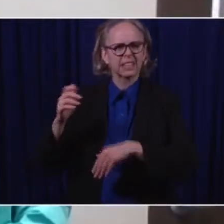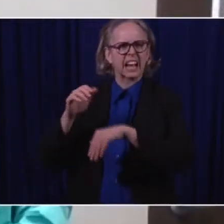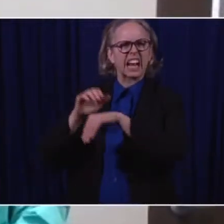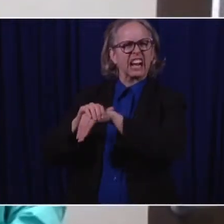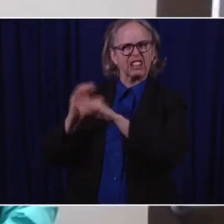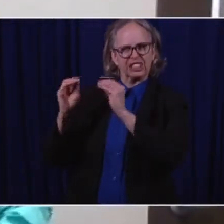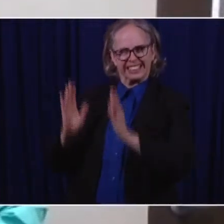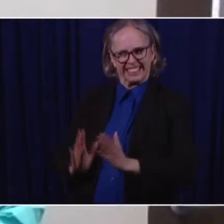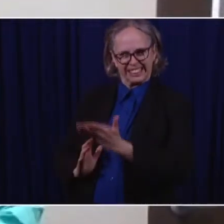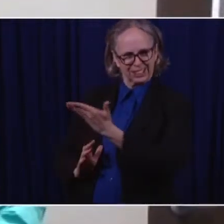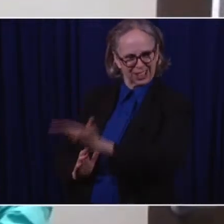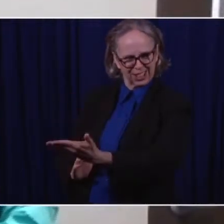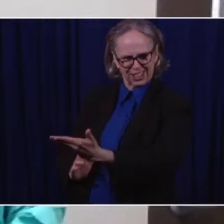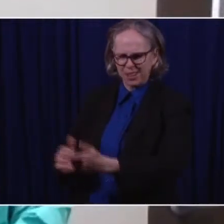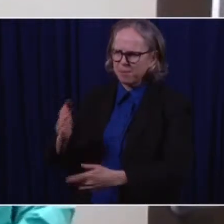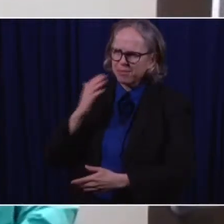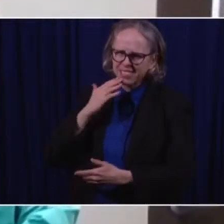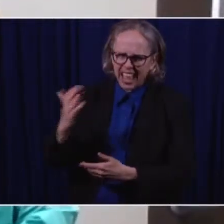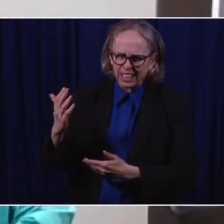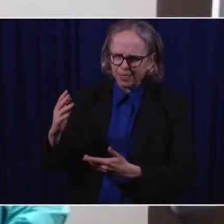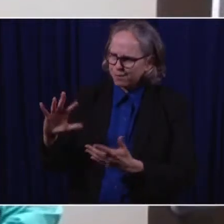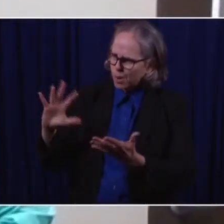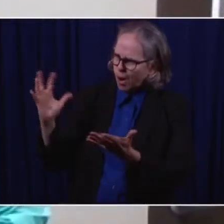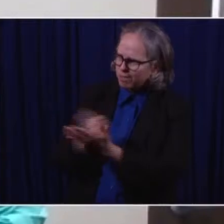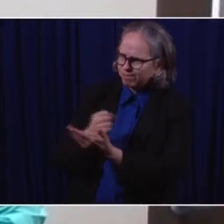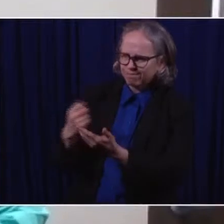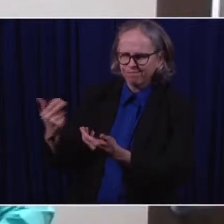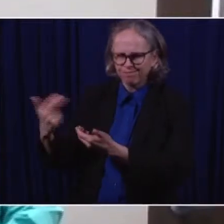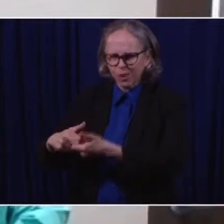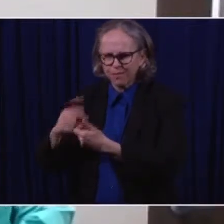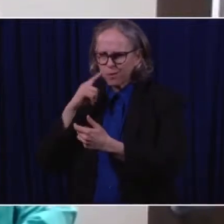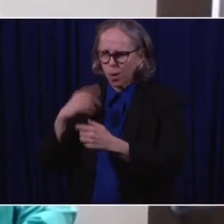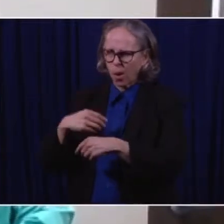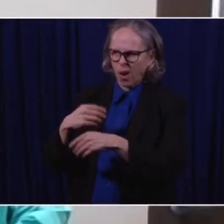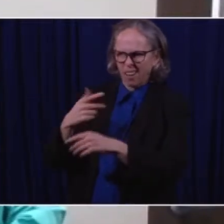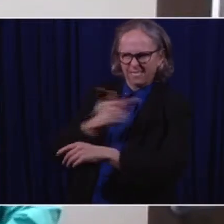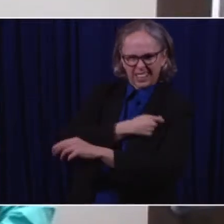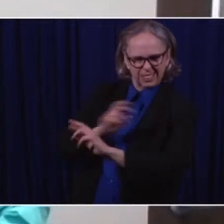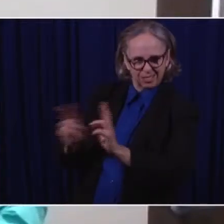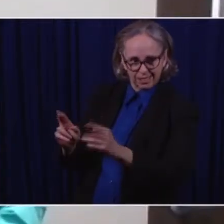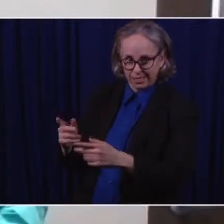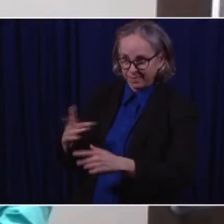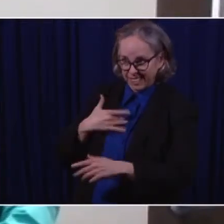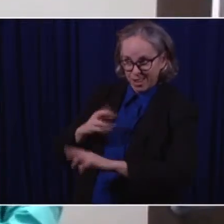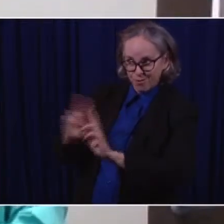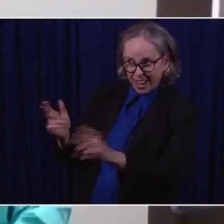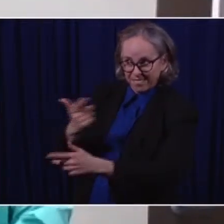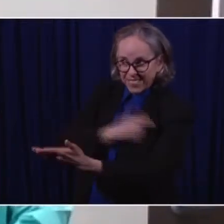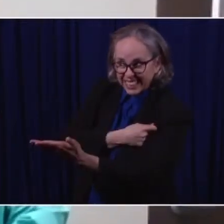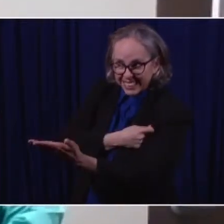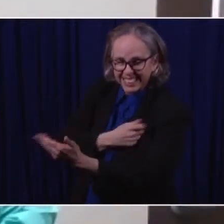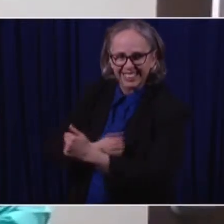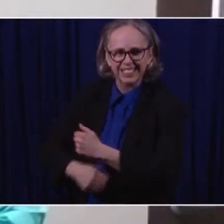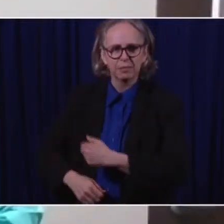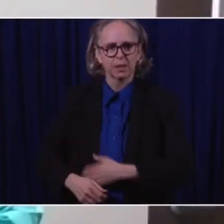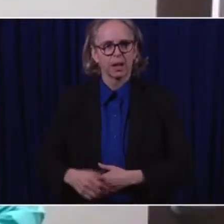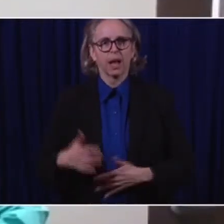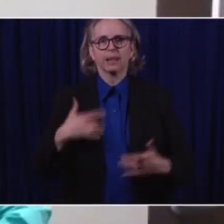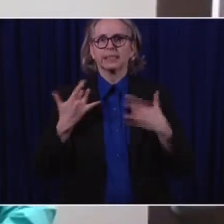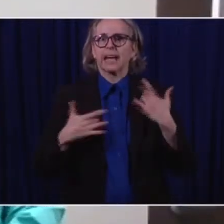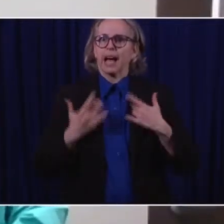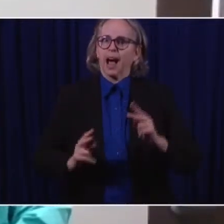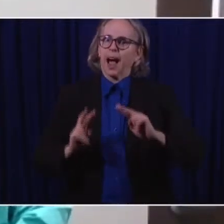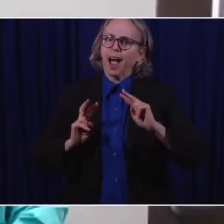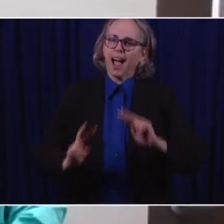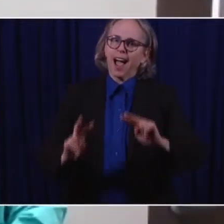much. How do you feel about getting the vaccine today? Oh, I'm so excited to get the vaccine. I